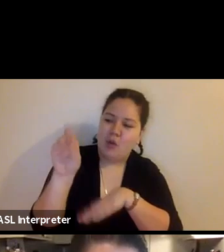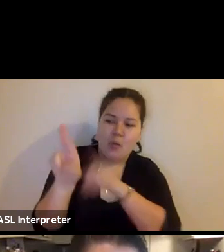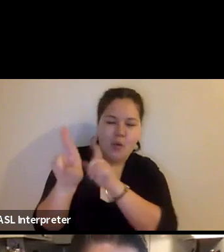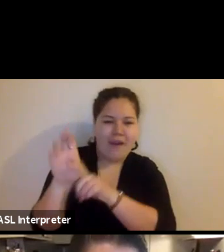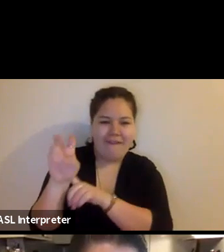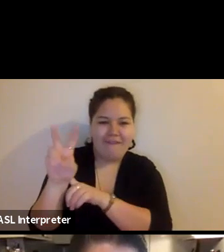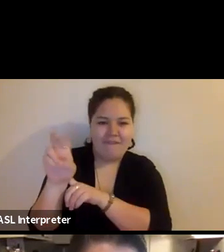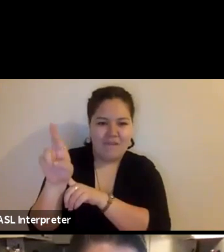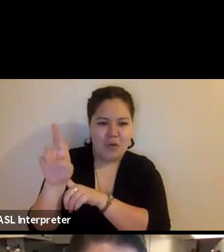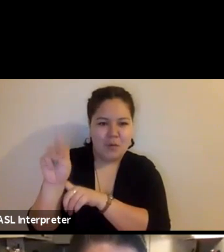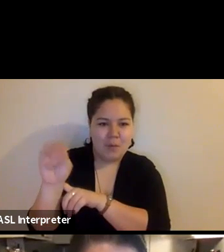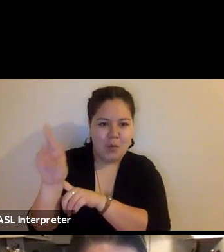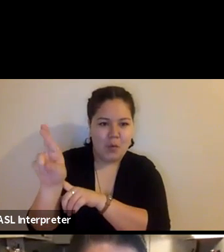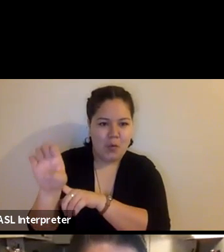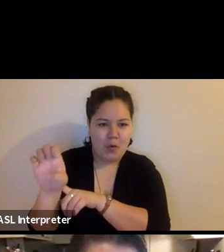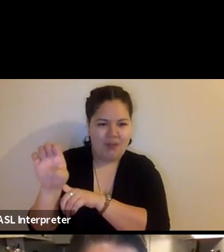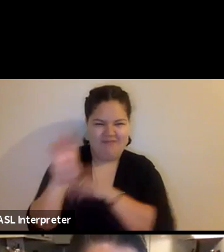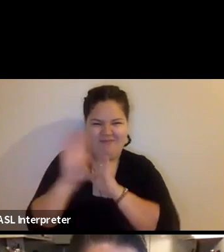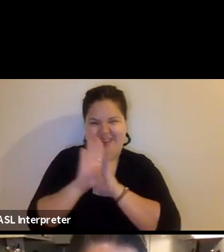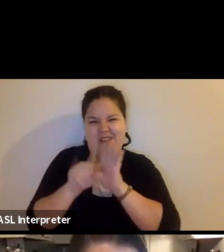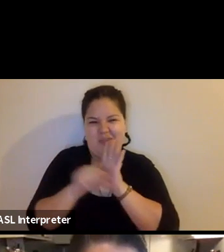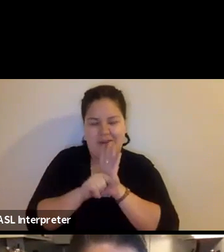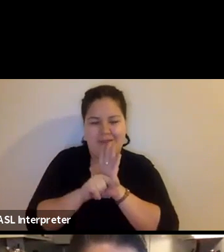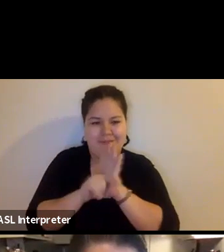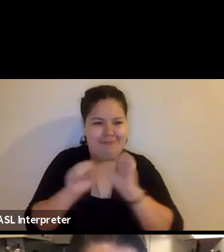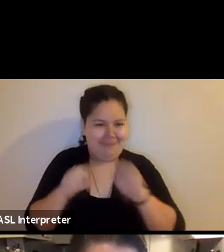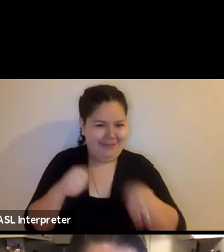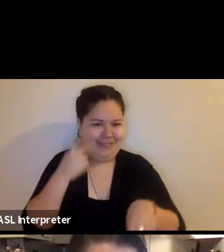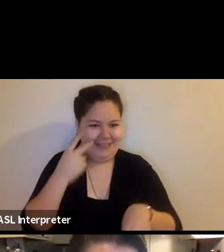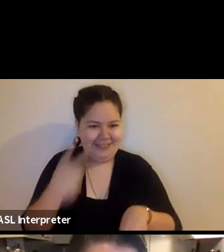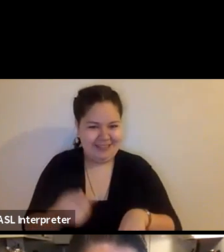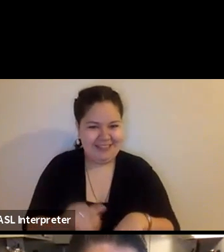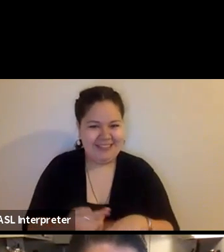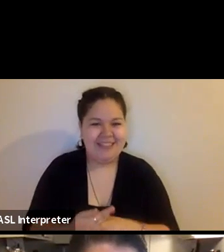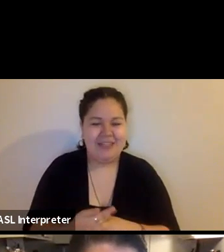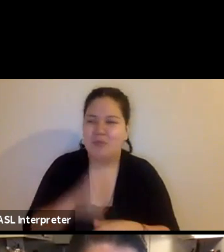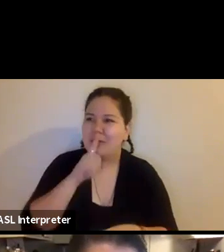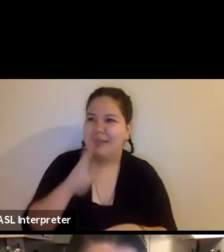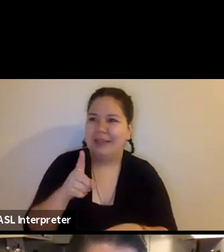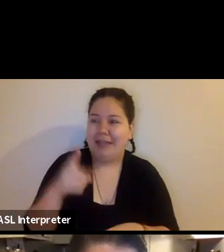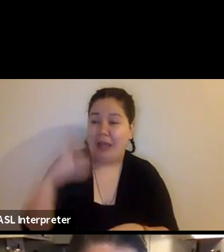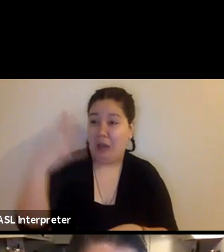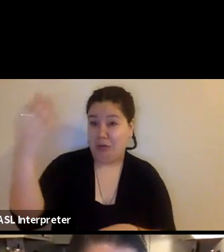And I actually have a really nice view of her from where I'm sitting, where it's super gray and dreary.